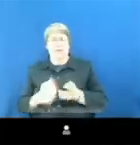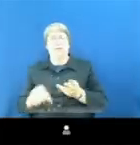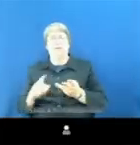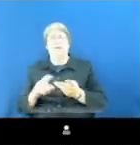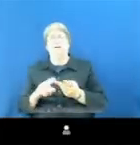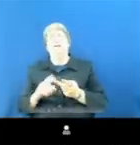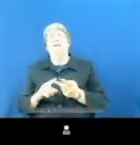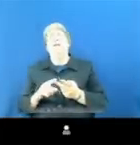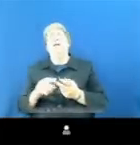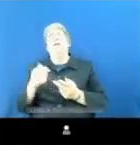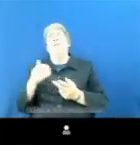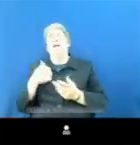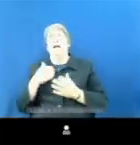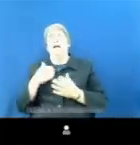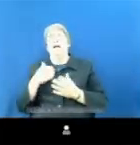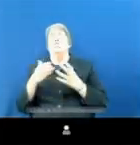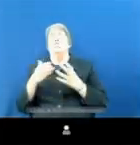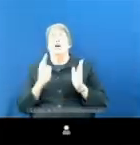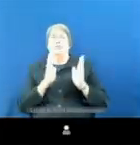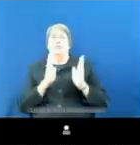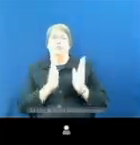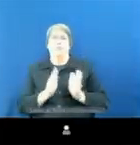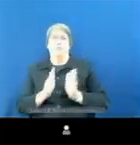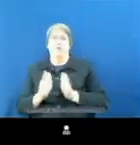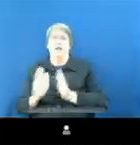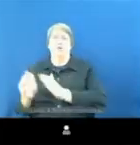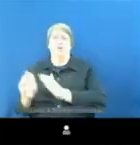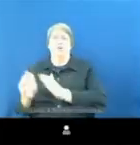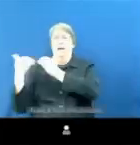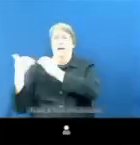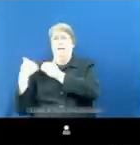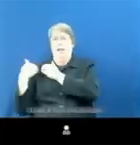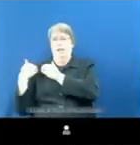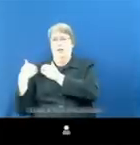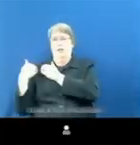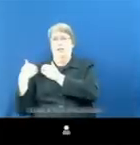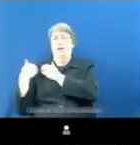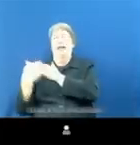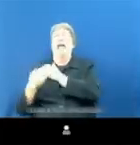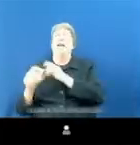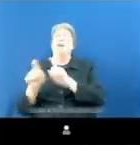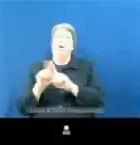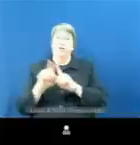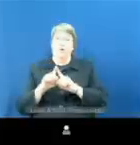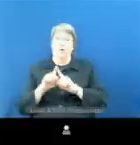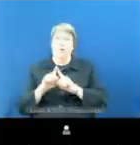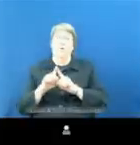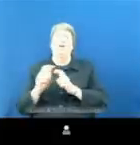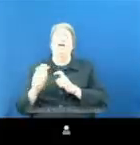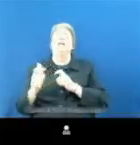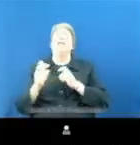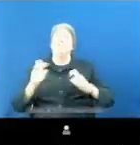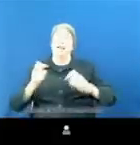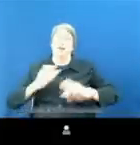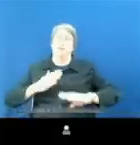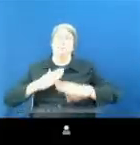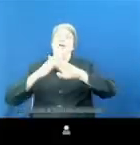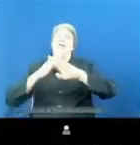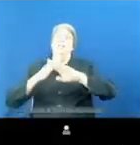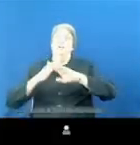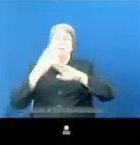substantial preparation obligations, and there are also substantial barriers to obtaining